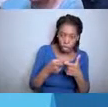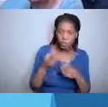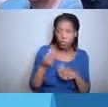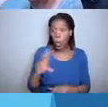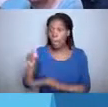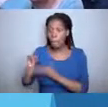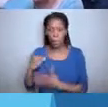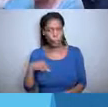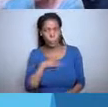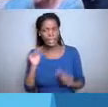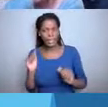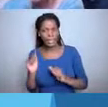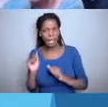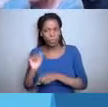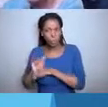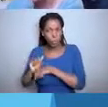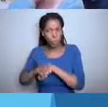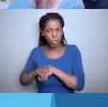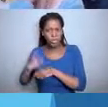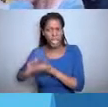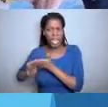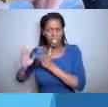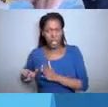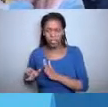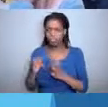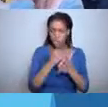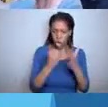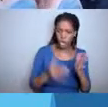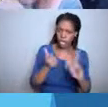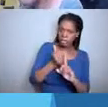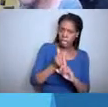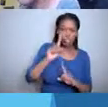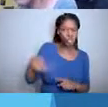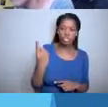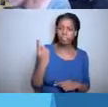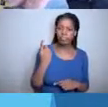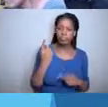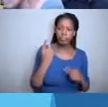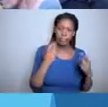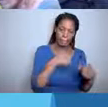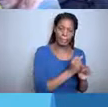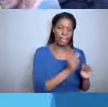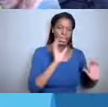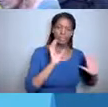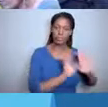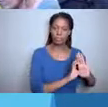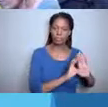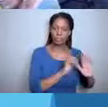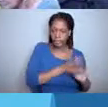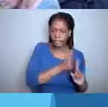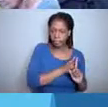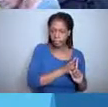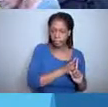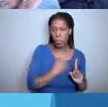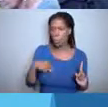that point i will be working with third-party contractors in the county to make the rest of it happen but